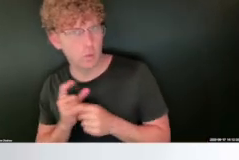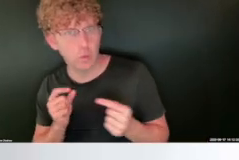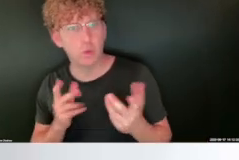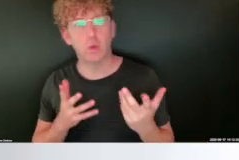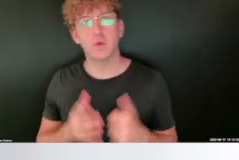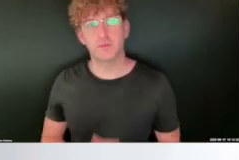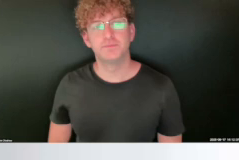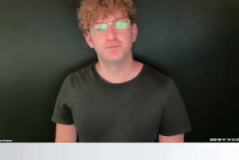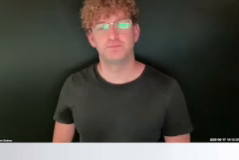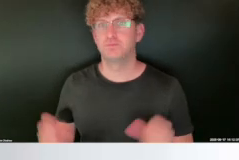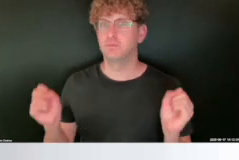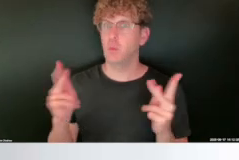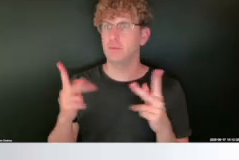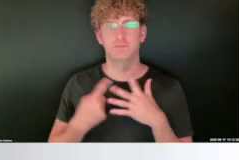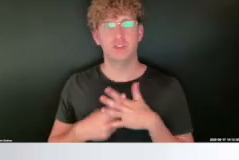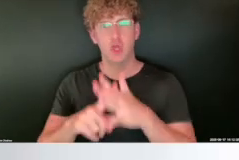started.